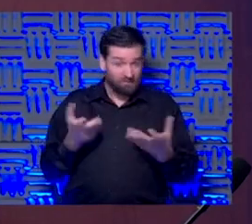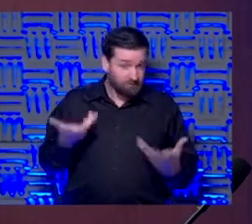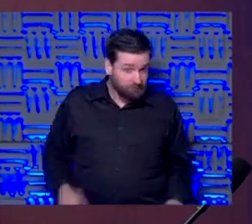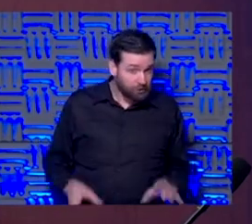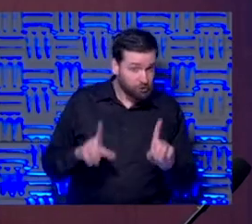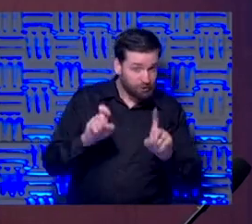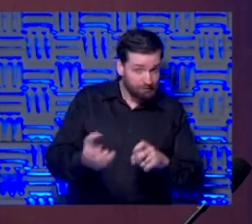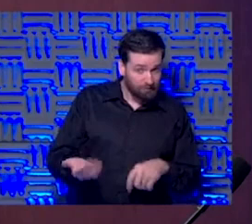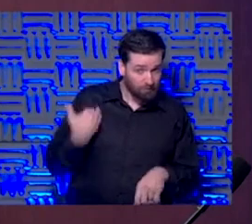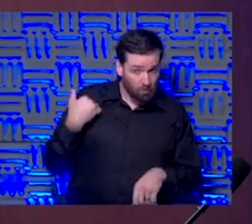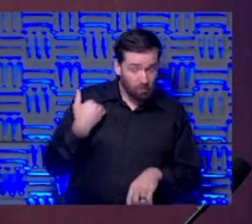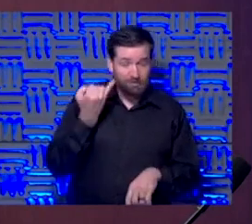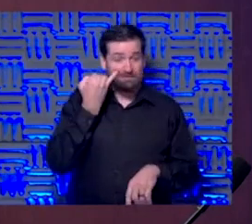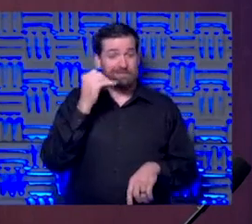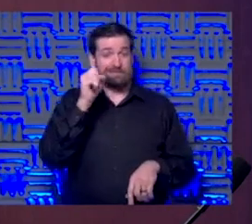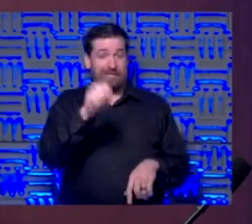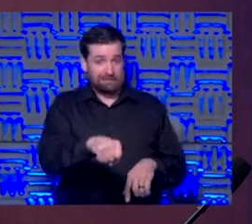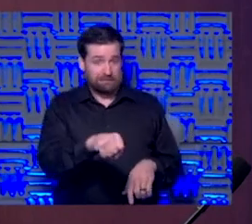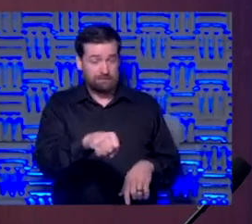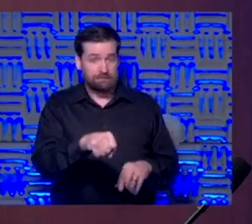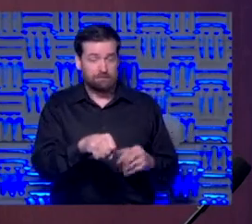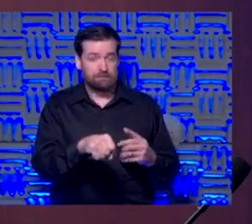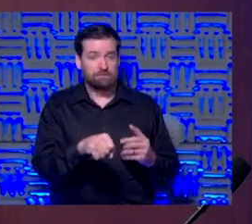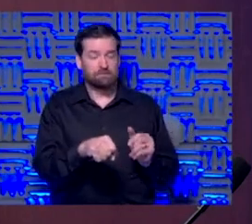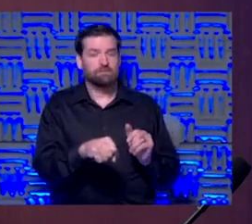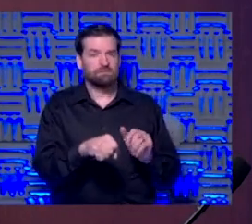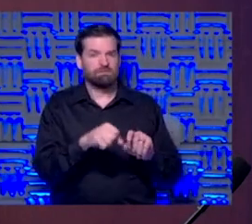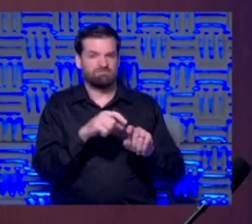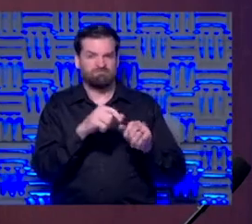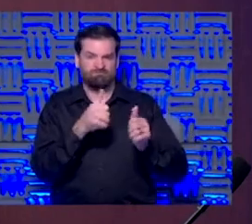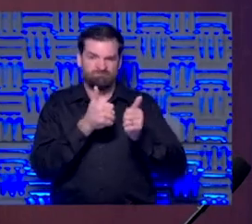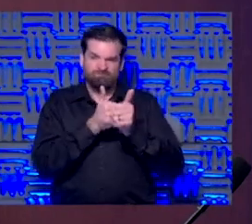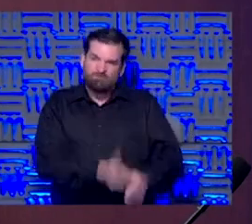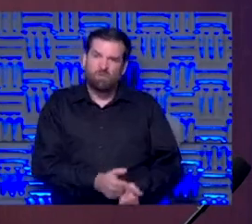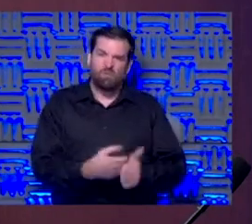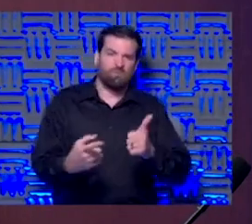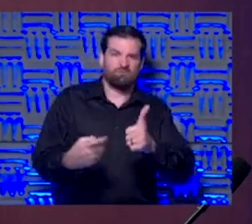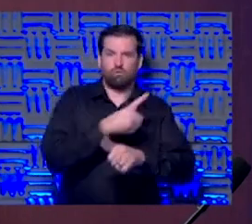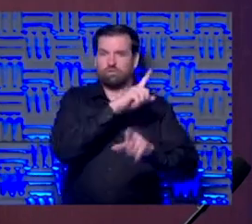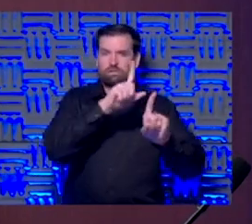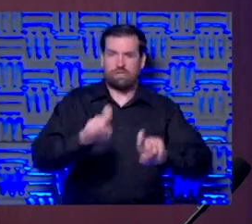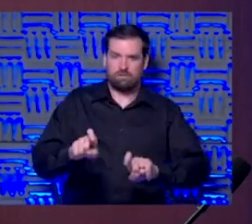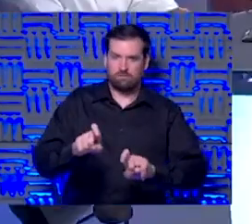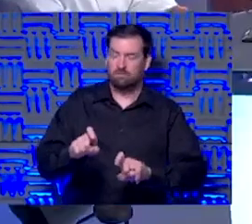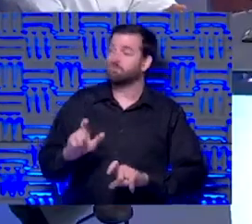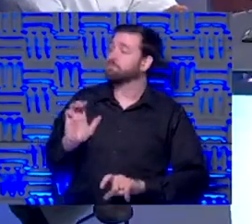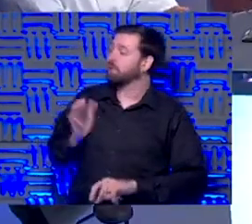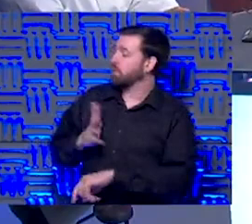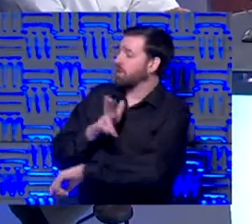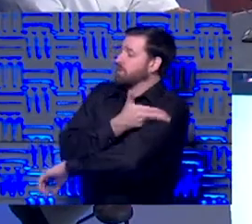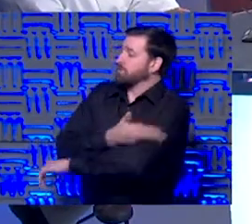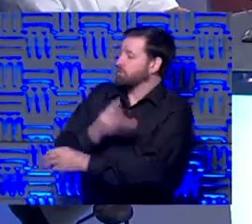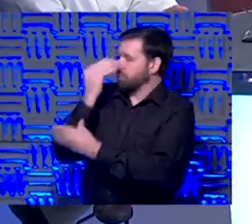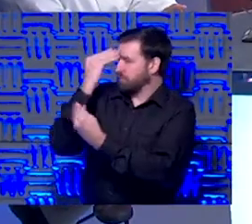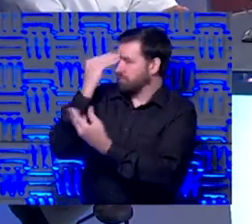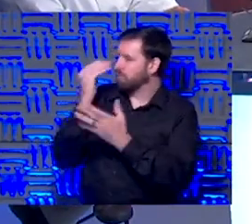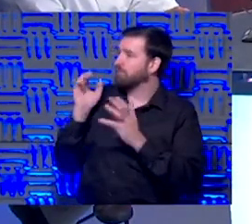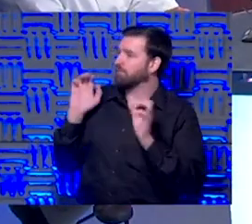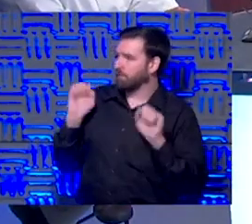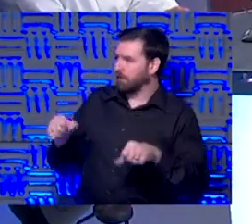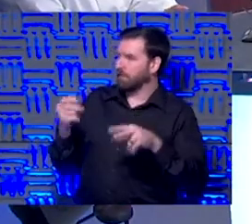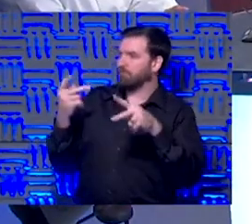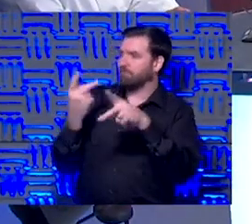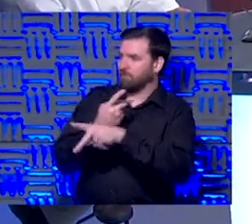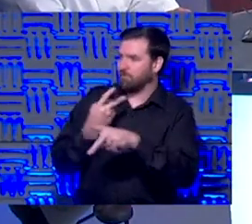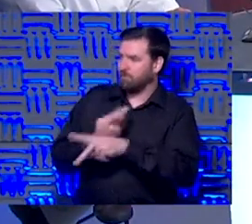you been tested before? If they have, you know, we're going off that first initial test. Yes. And in our hospital data, we can figure out because